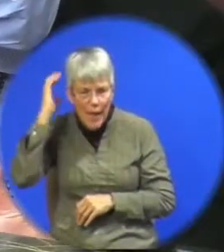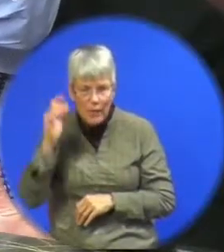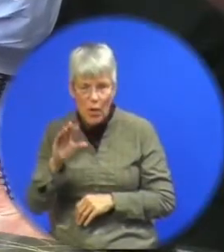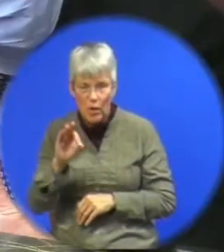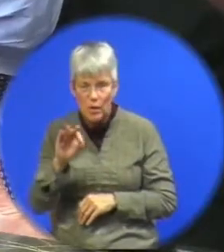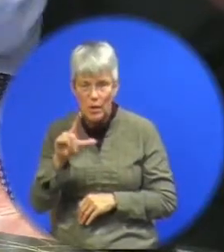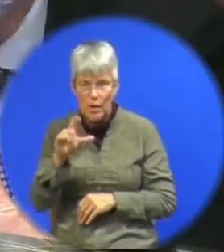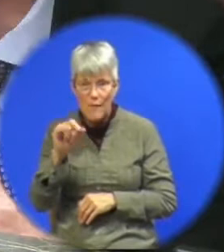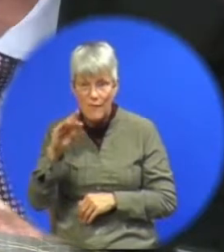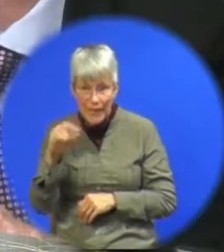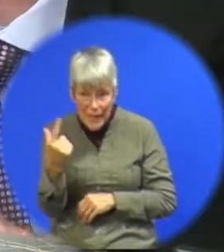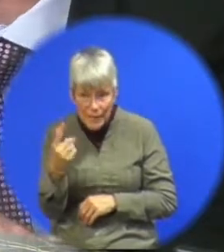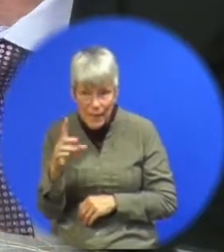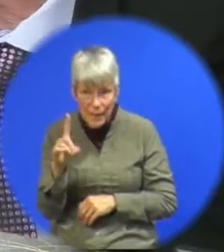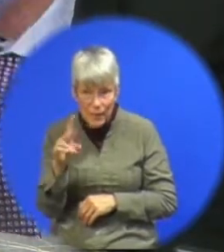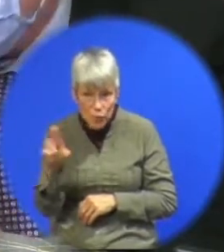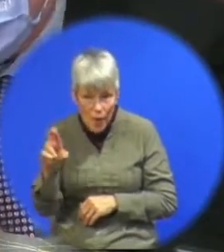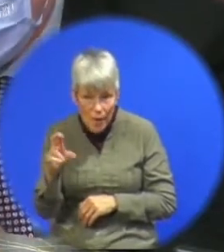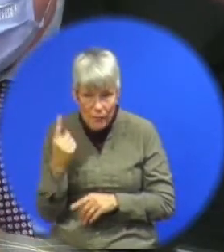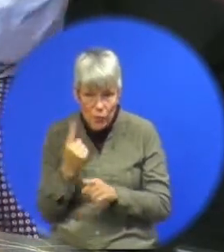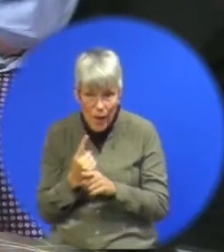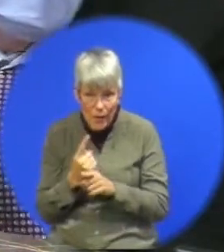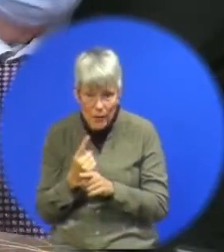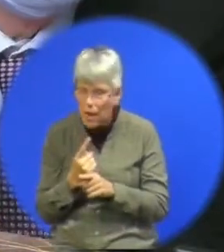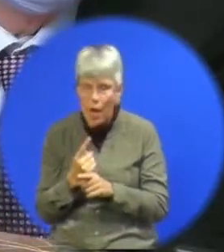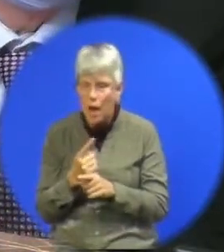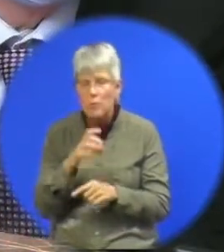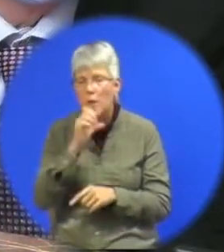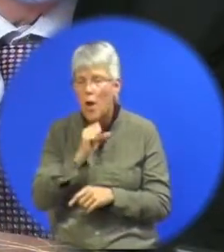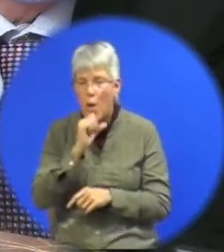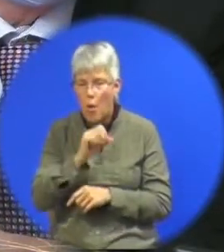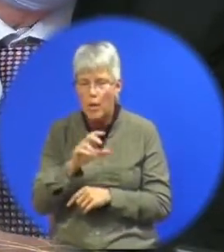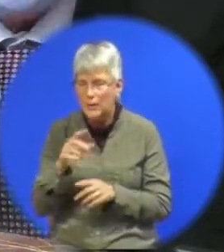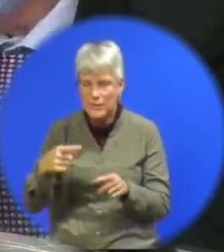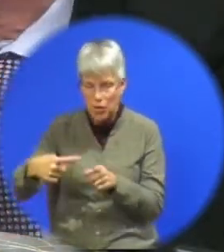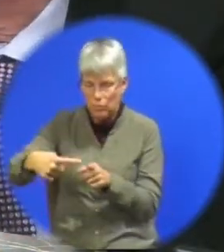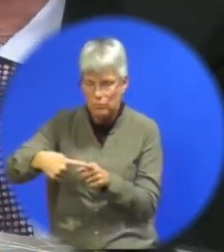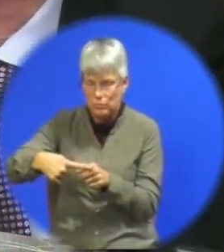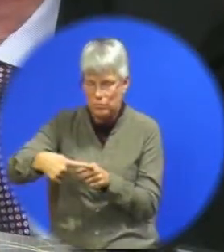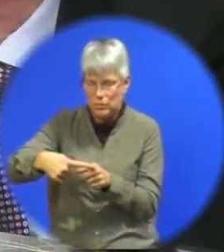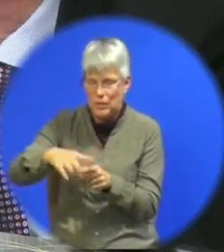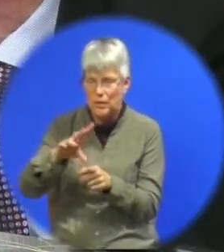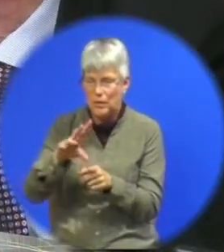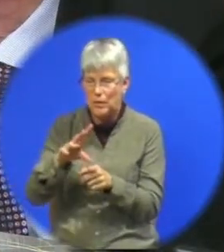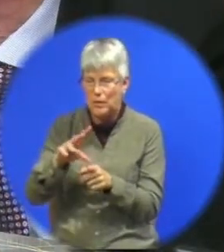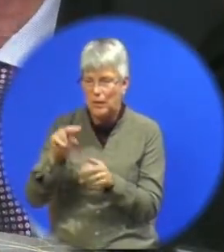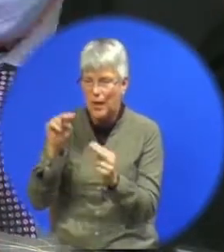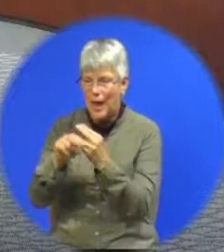Drive, correct? Correct. 70 Fleming, yeah. 70. 70 in Fleming. Questions from council?